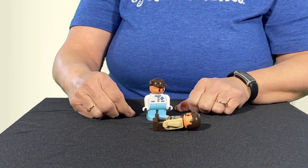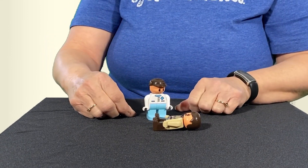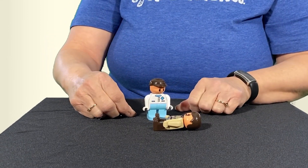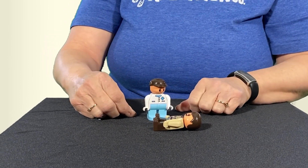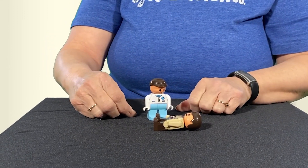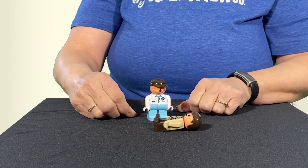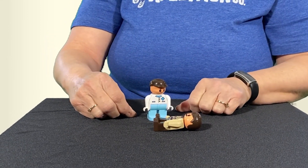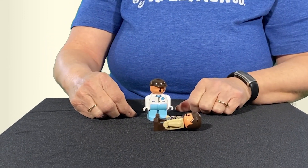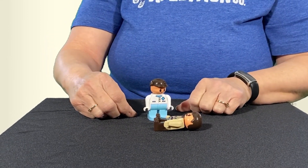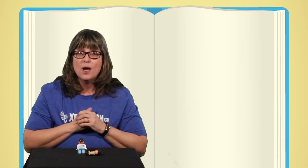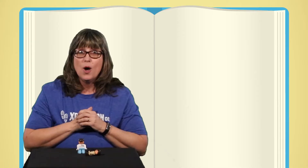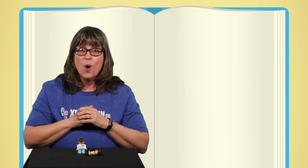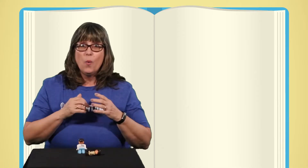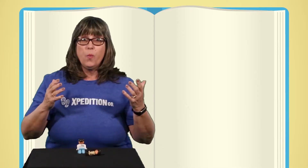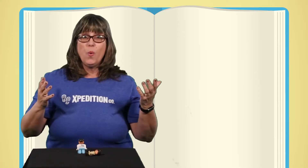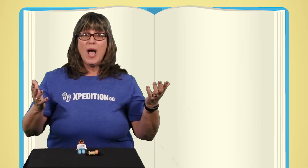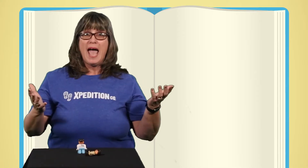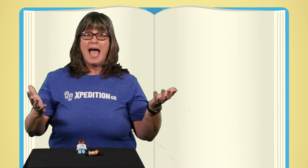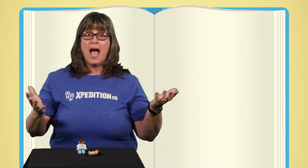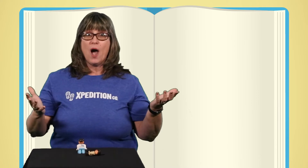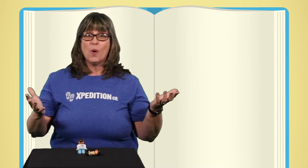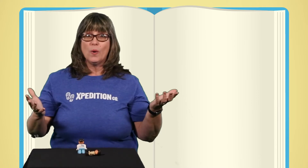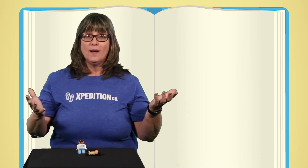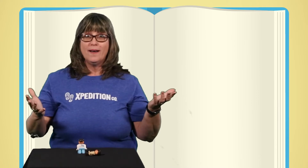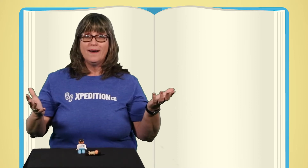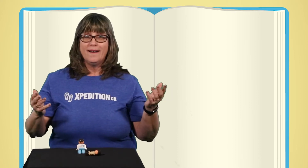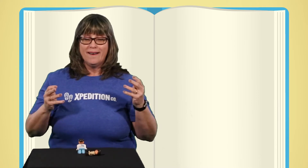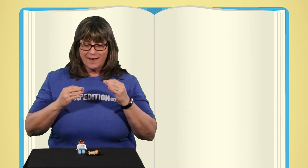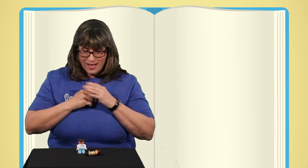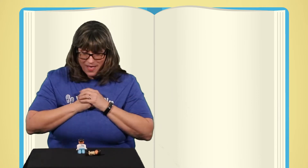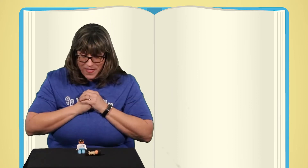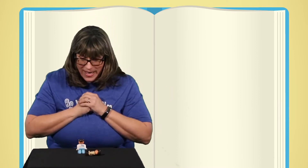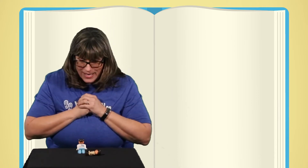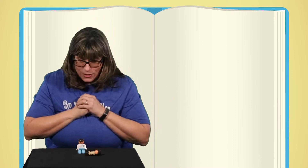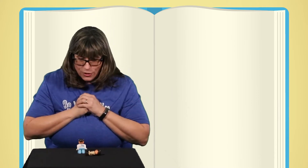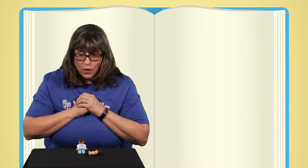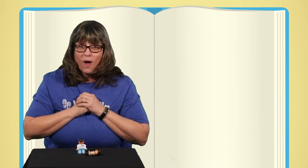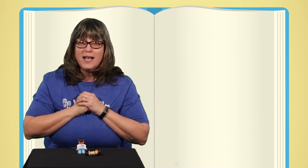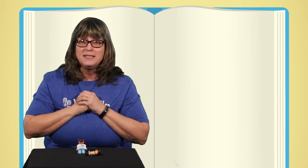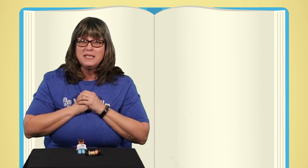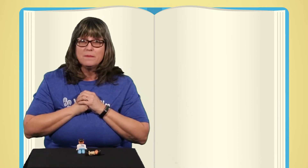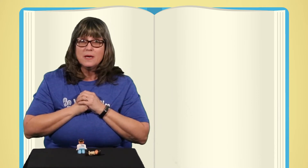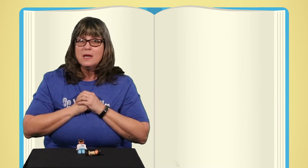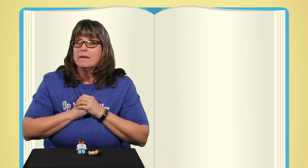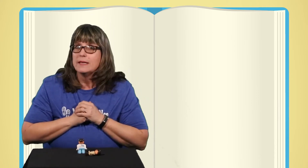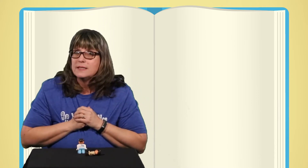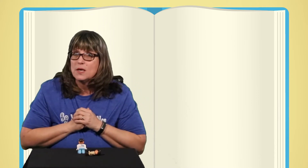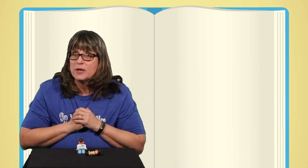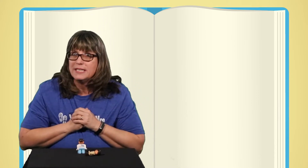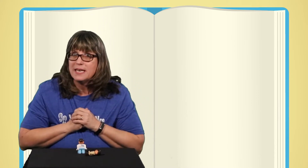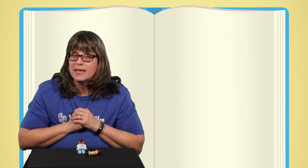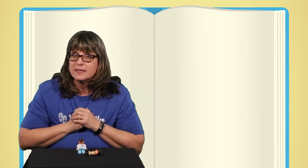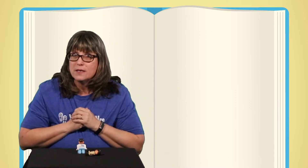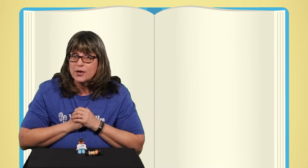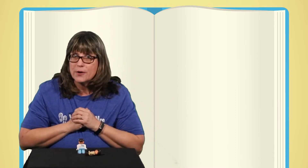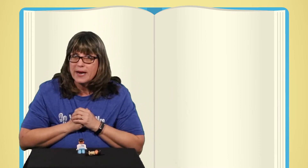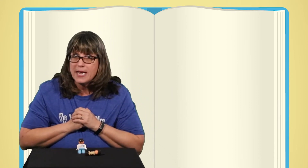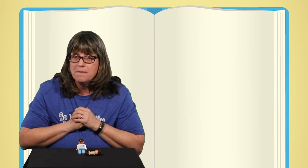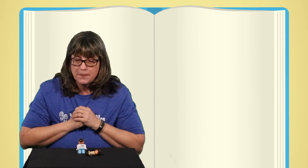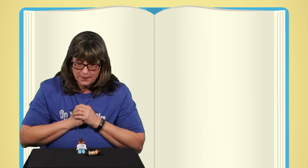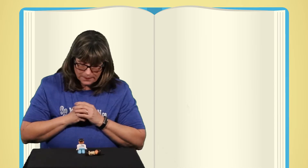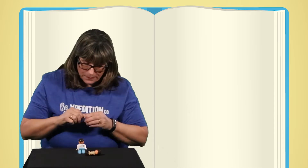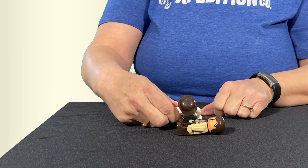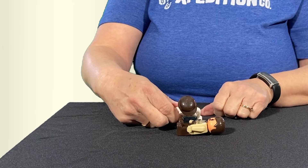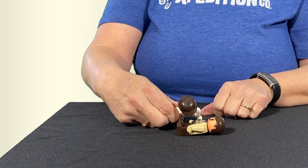He stopped! Wow! That is so awesome! Let's see what he does. Are you